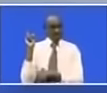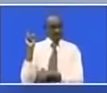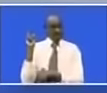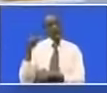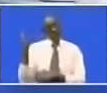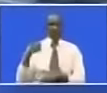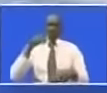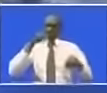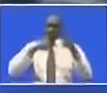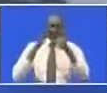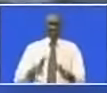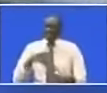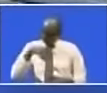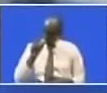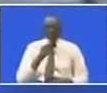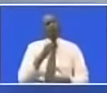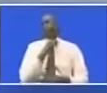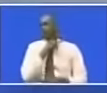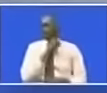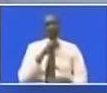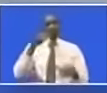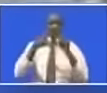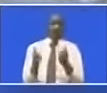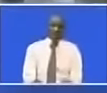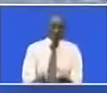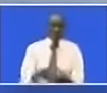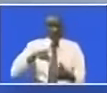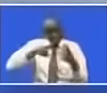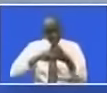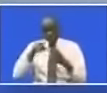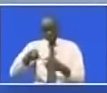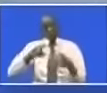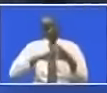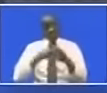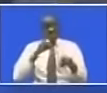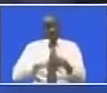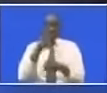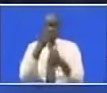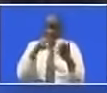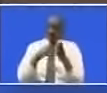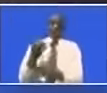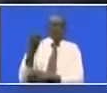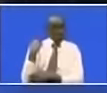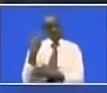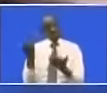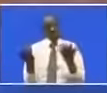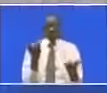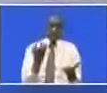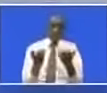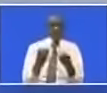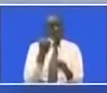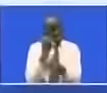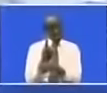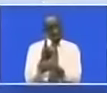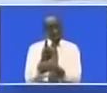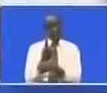some voters who have not been able to cast their ballots. Now, it started at around 3 hours ago, that is at around at